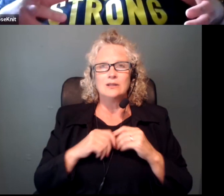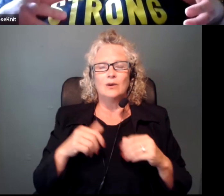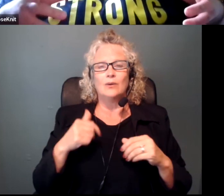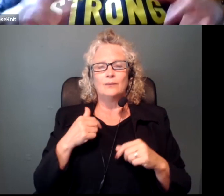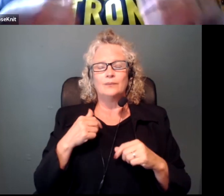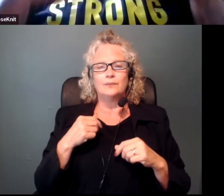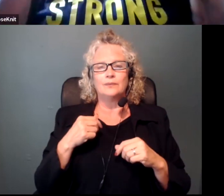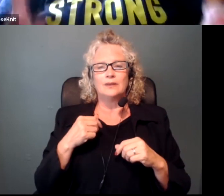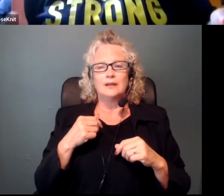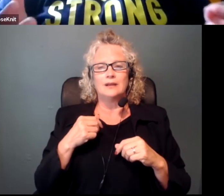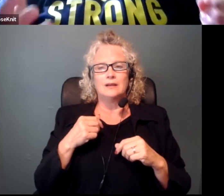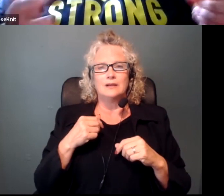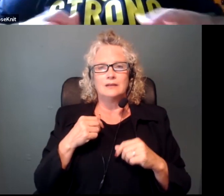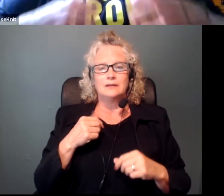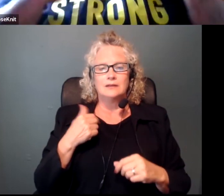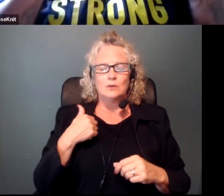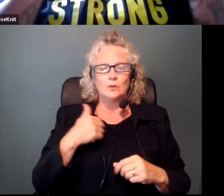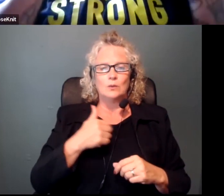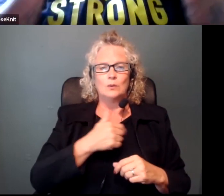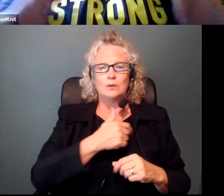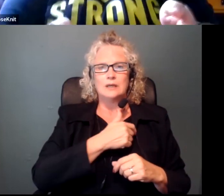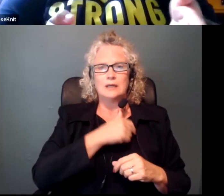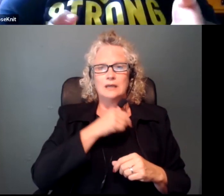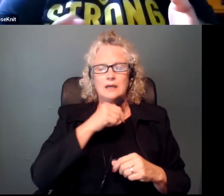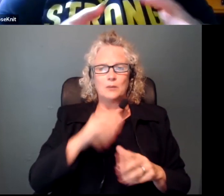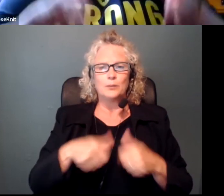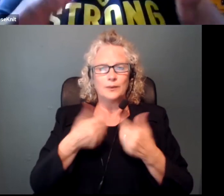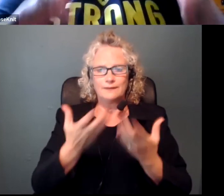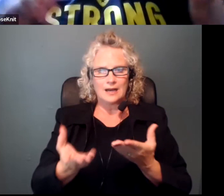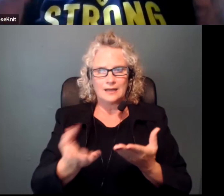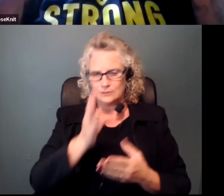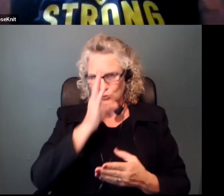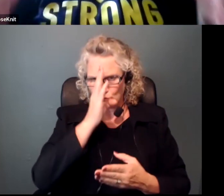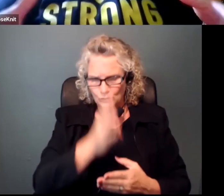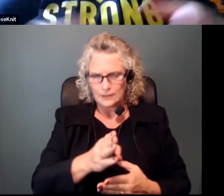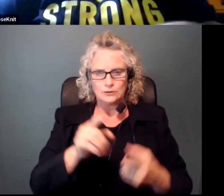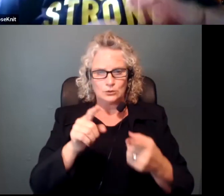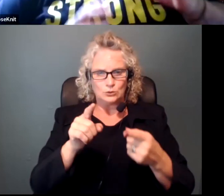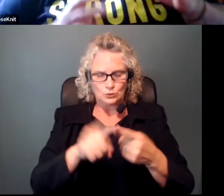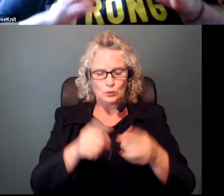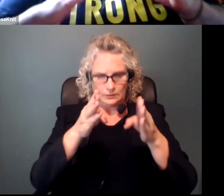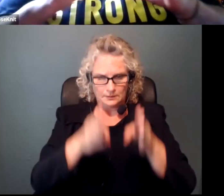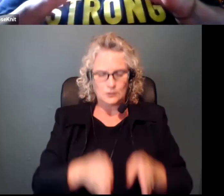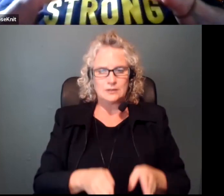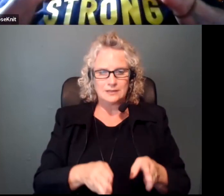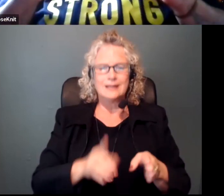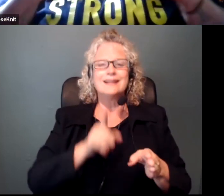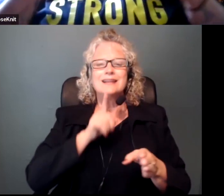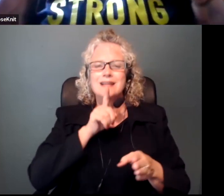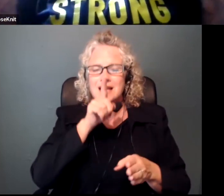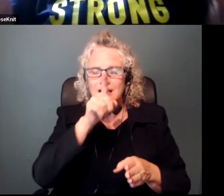necessarily, we are not a direct service provider. We aren't necessarily serving anyone in particular. It's really just